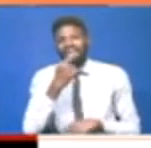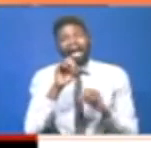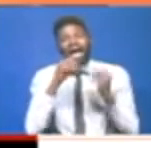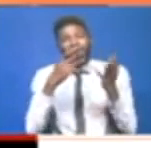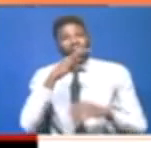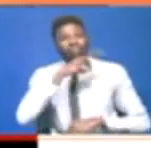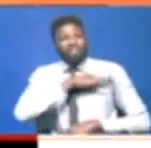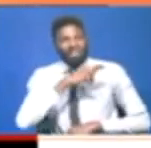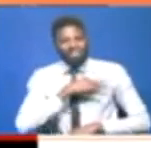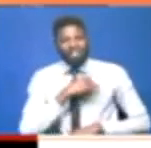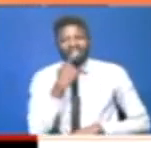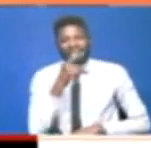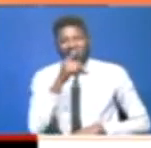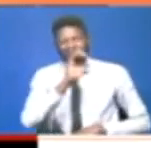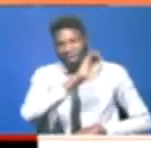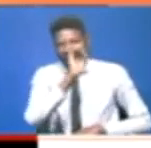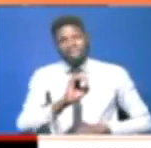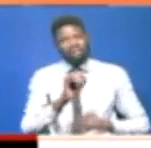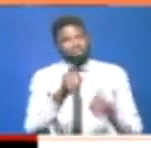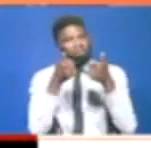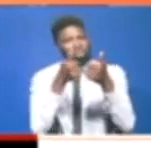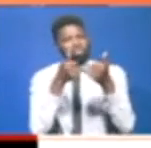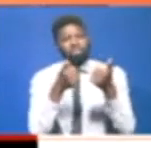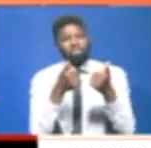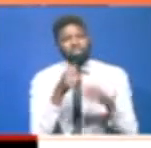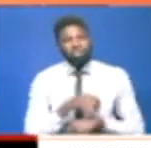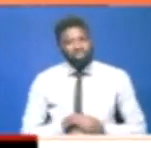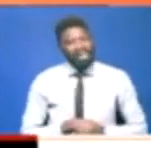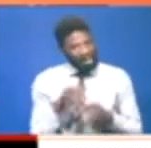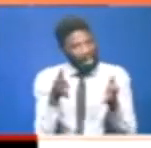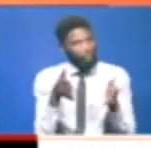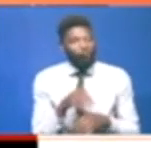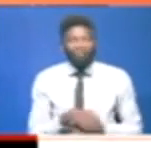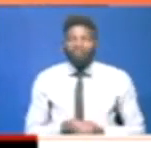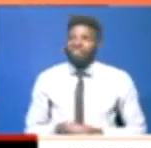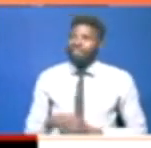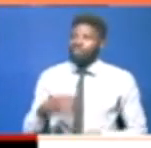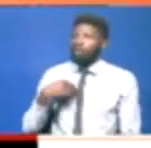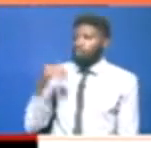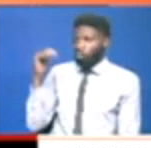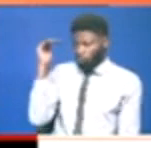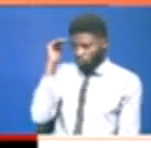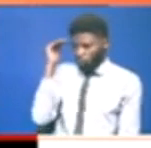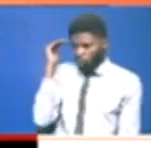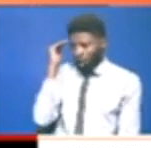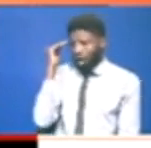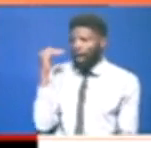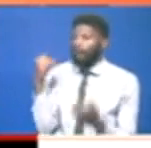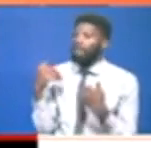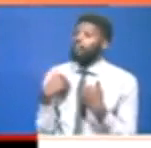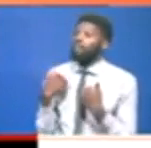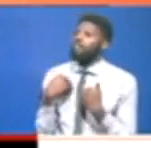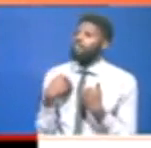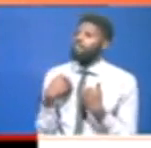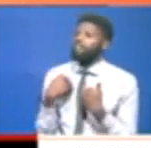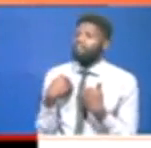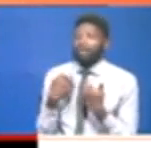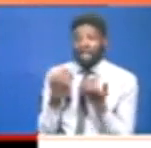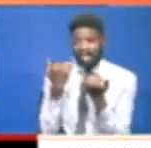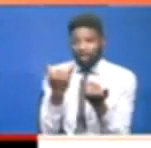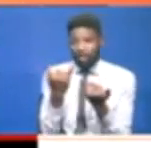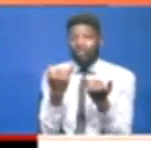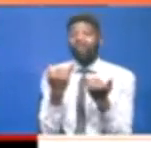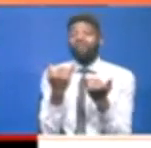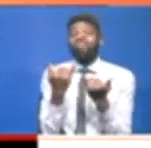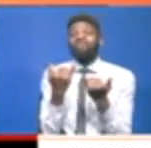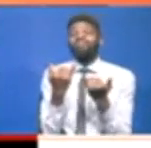returns currently? I know there is the aspect of the inflation. Mm-hmm. And